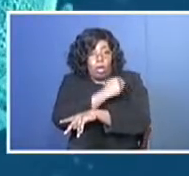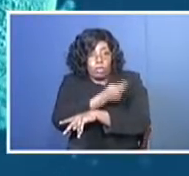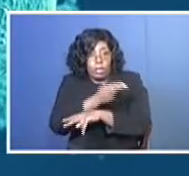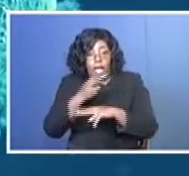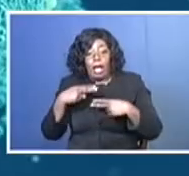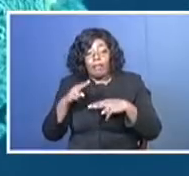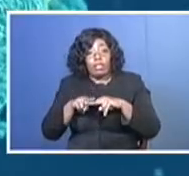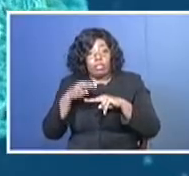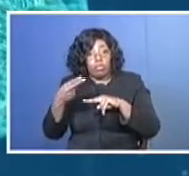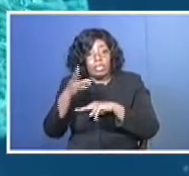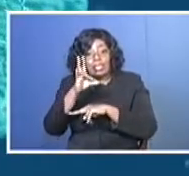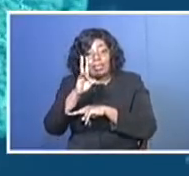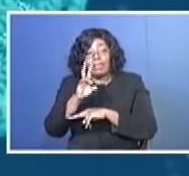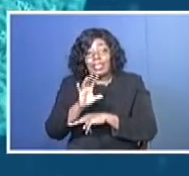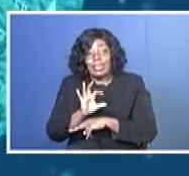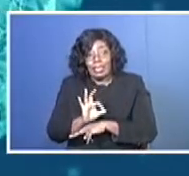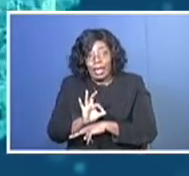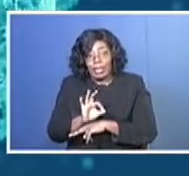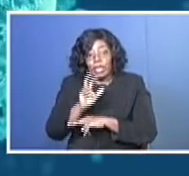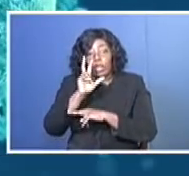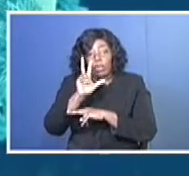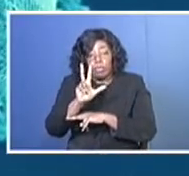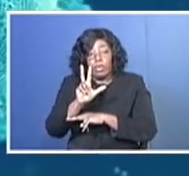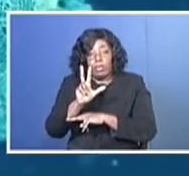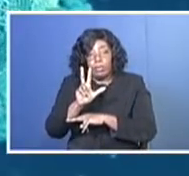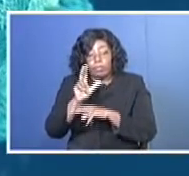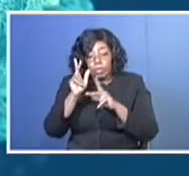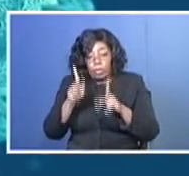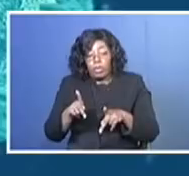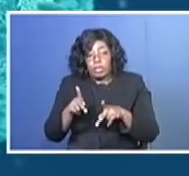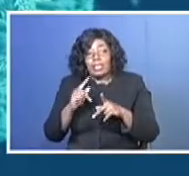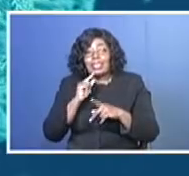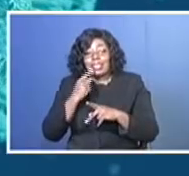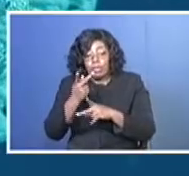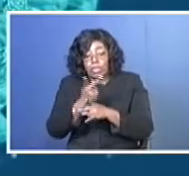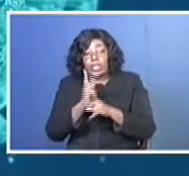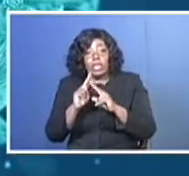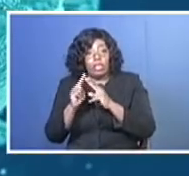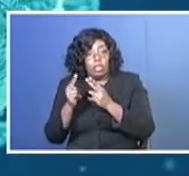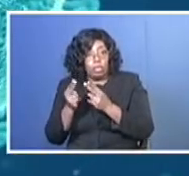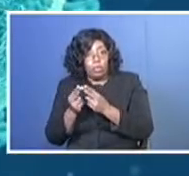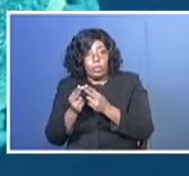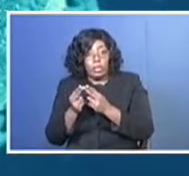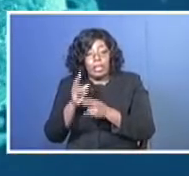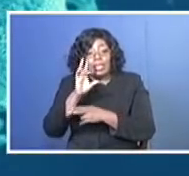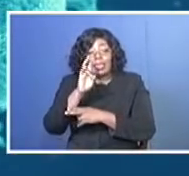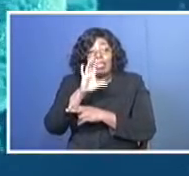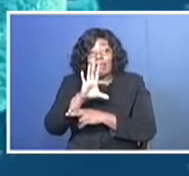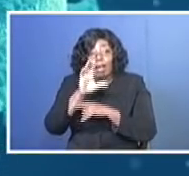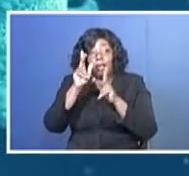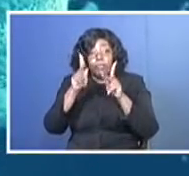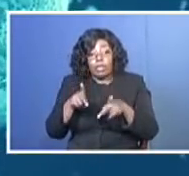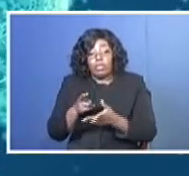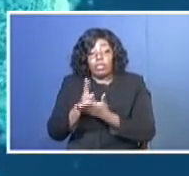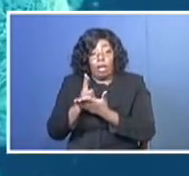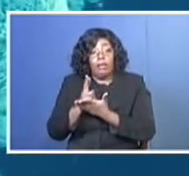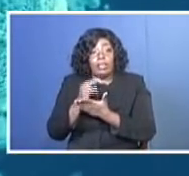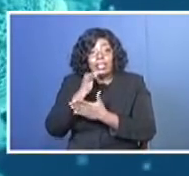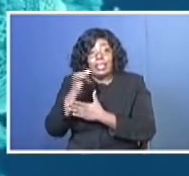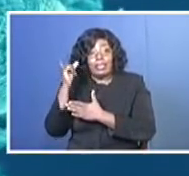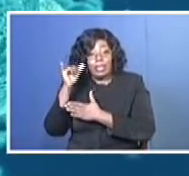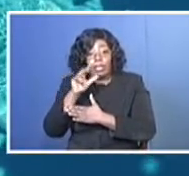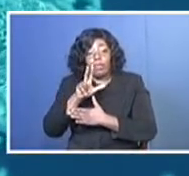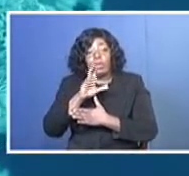down, with a reported 79. 3 of the infected on the intensive care unit. This while 75 people recovered yesterday